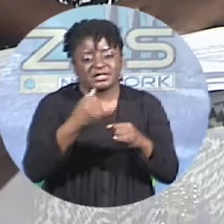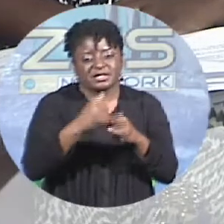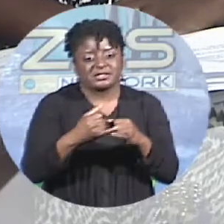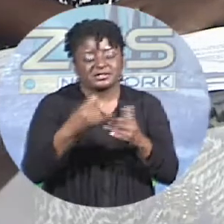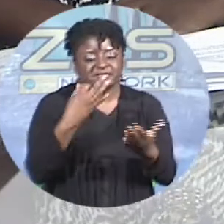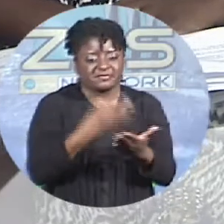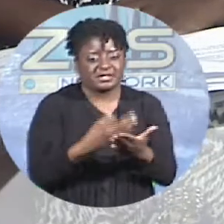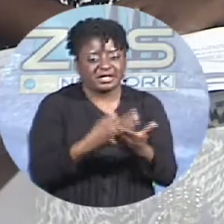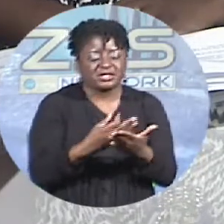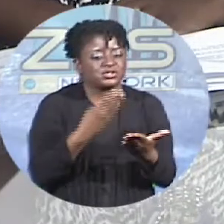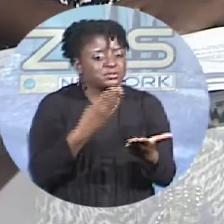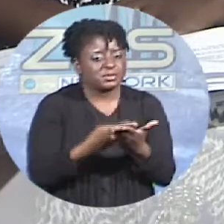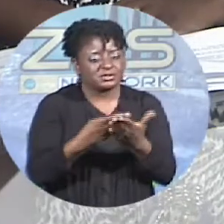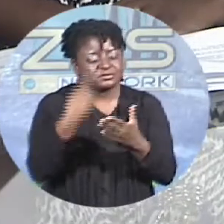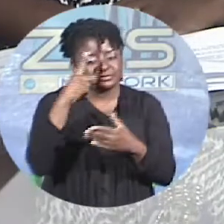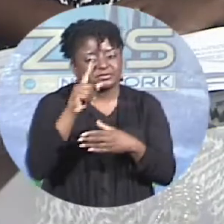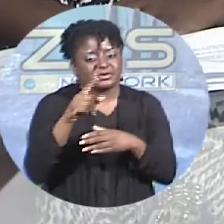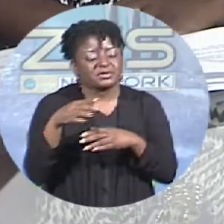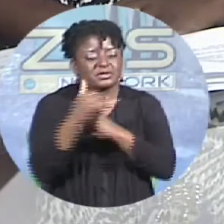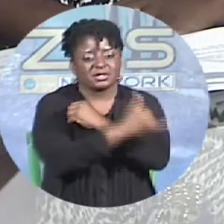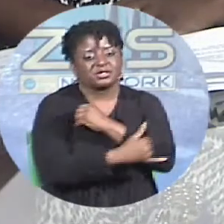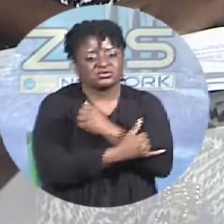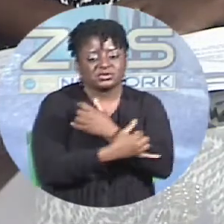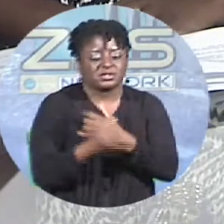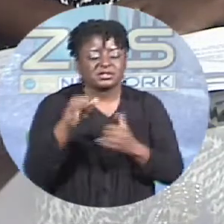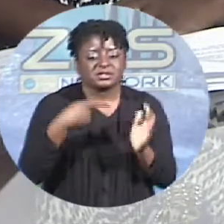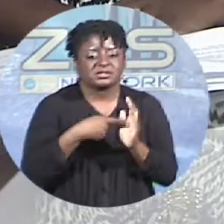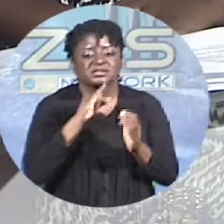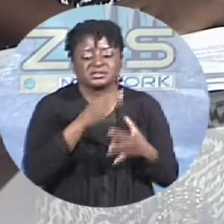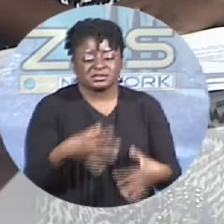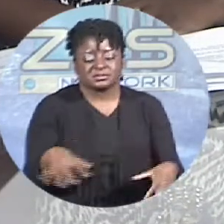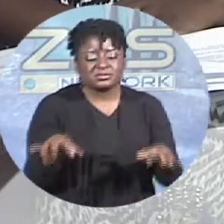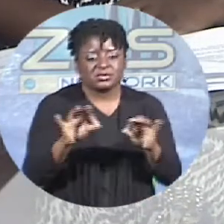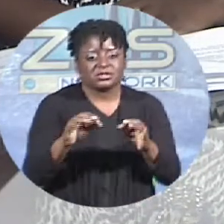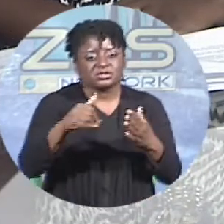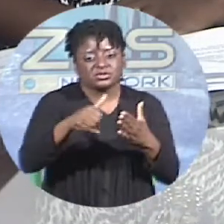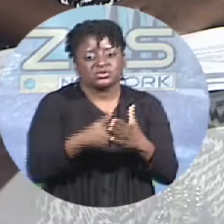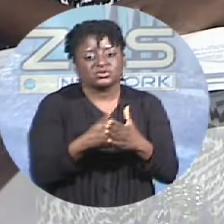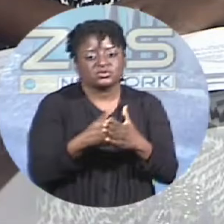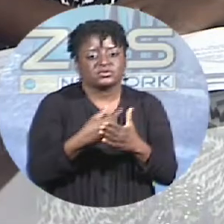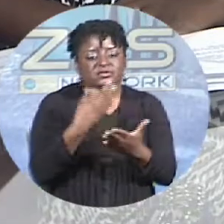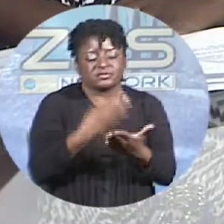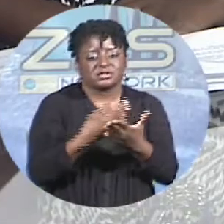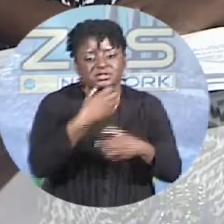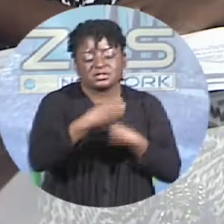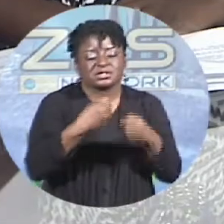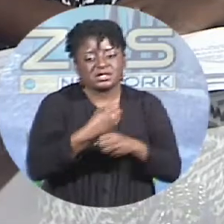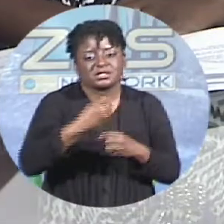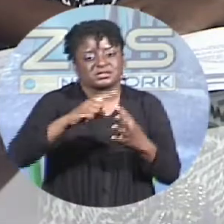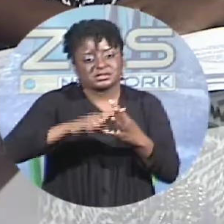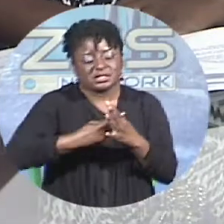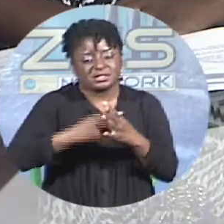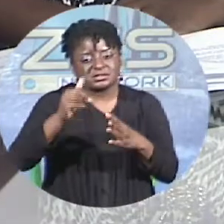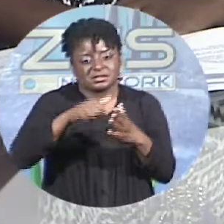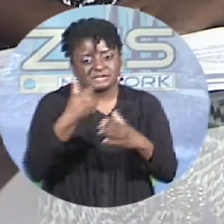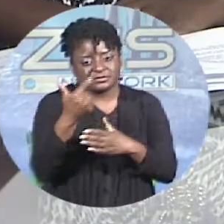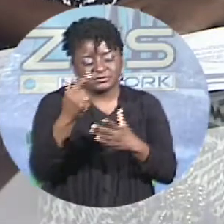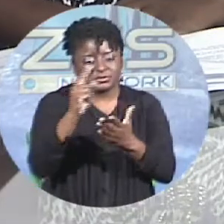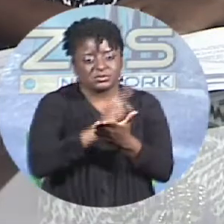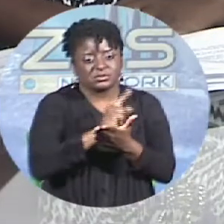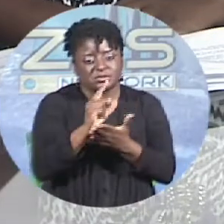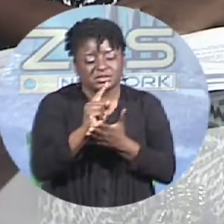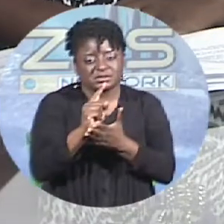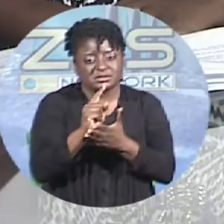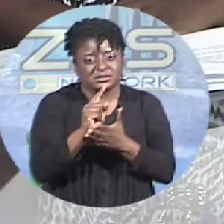the country. This is a priority item as the new fiscal year starts in just a few weeks. Well, apart from the new budget, the